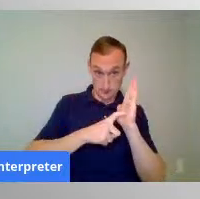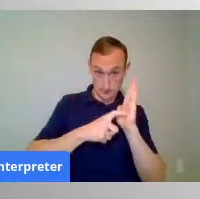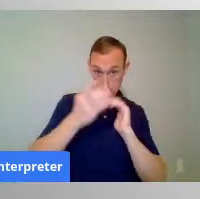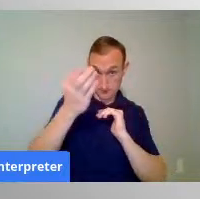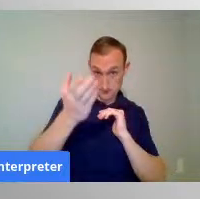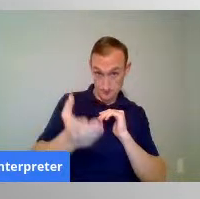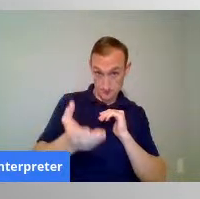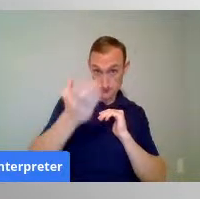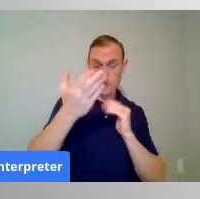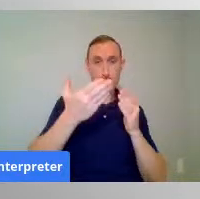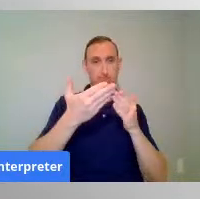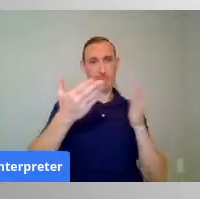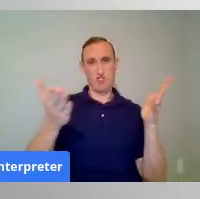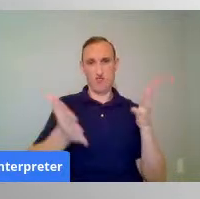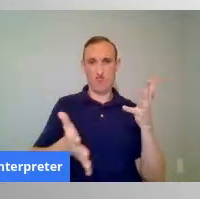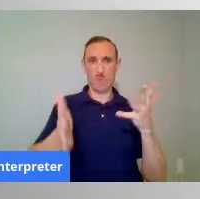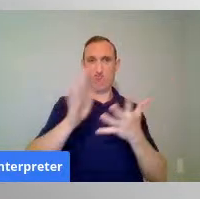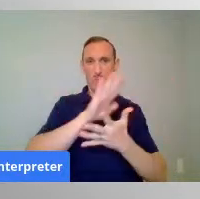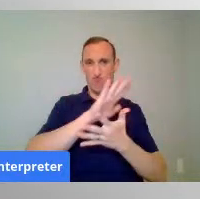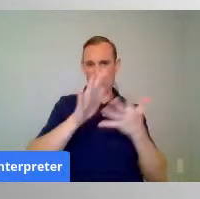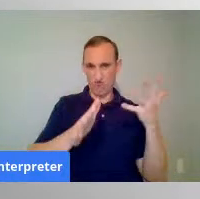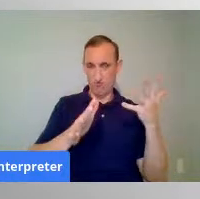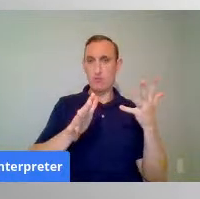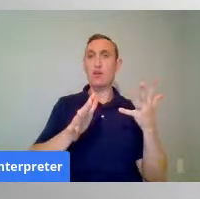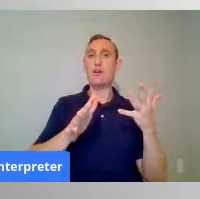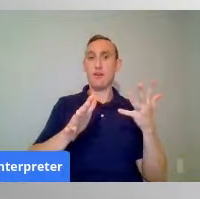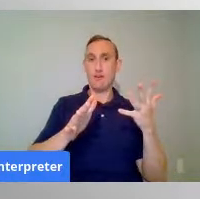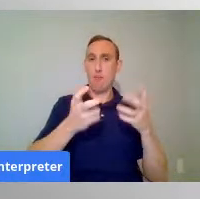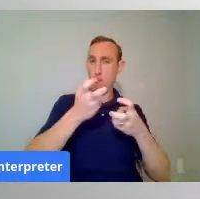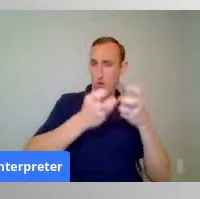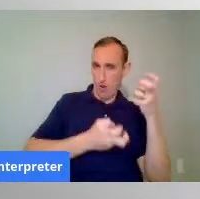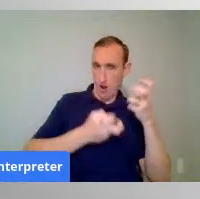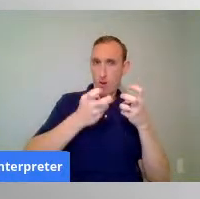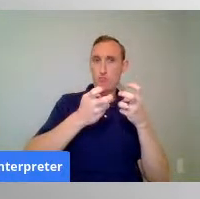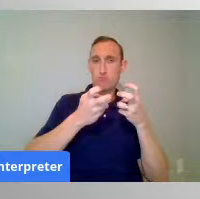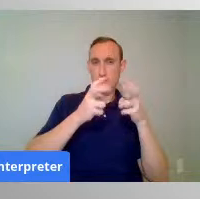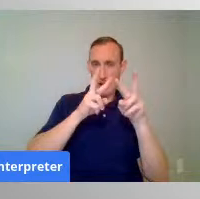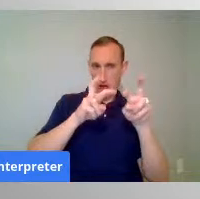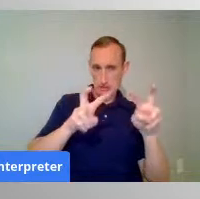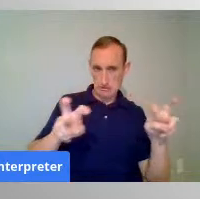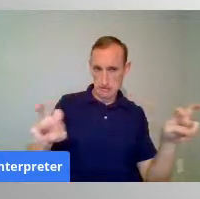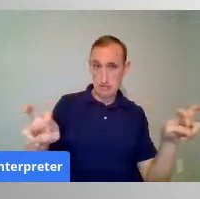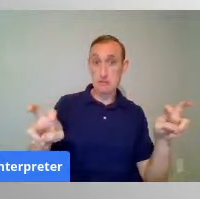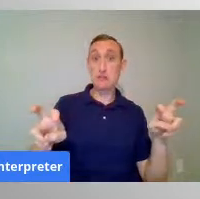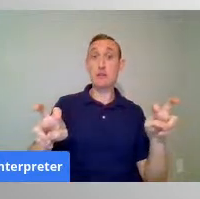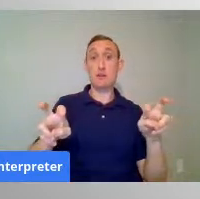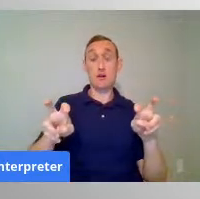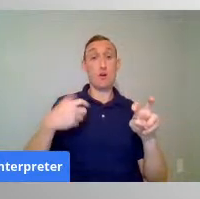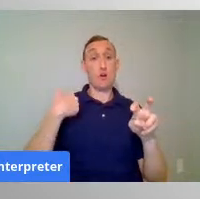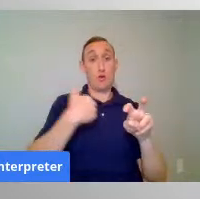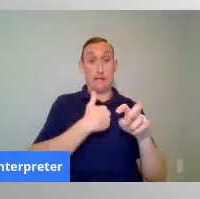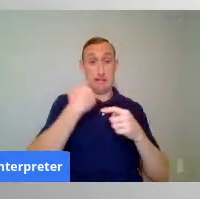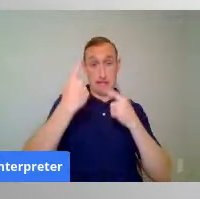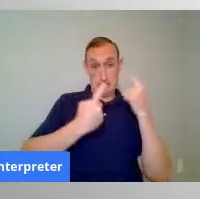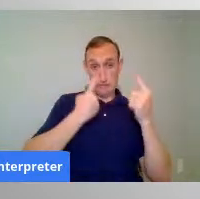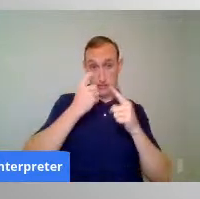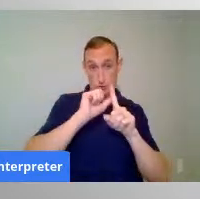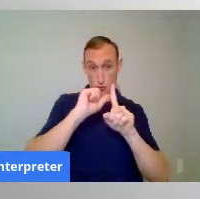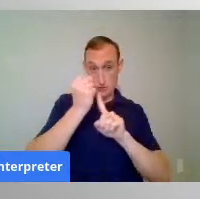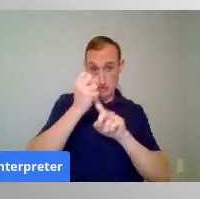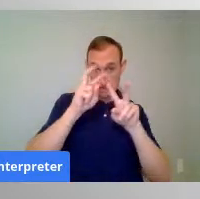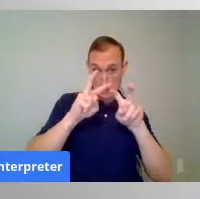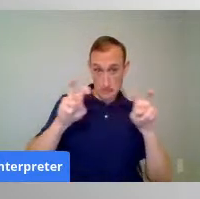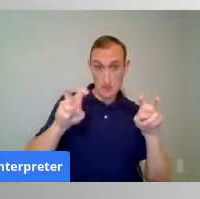a general overview of what I mean by the problem analysis. So when we're thinking about a situation analysis, there are